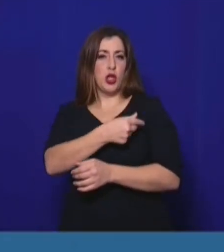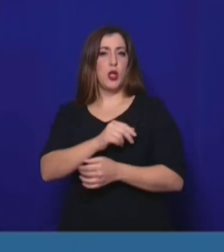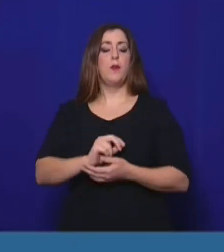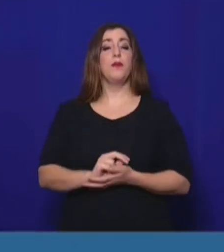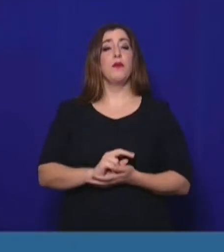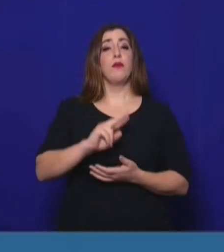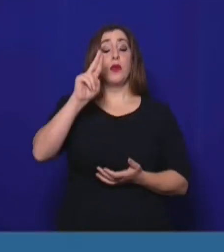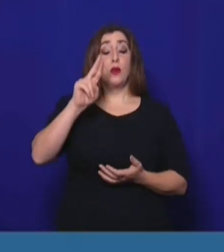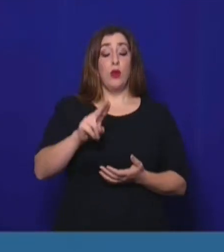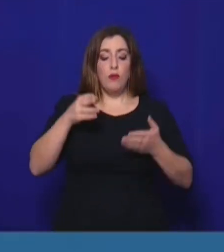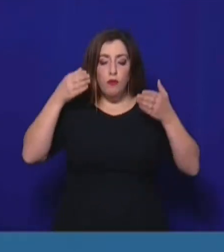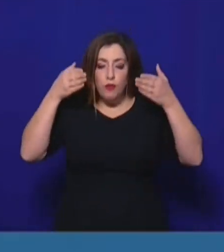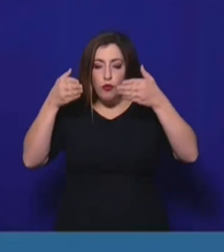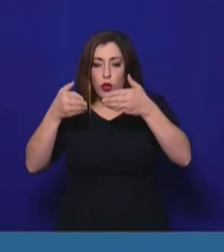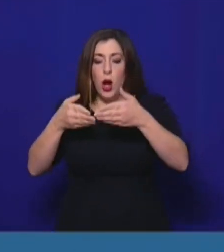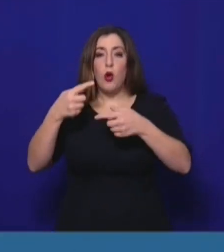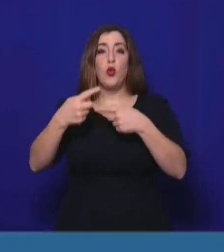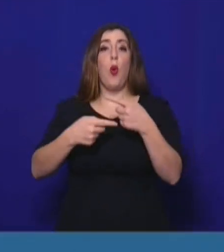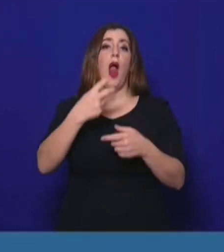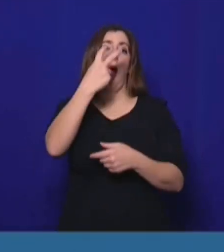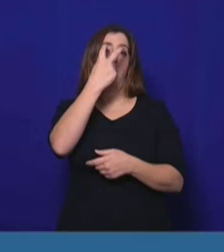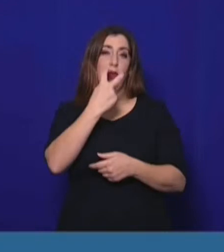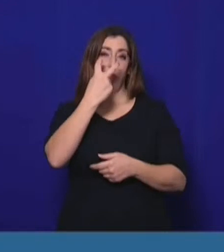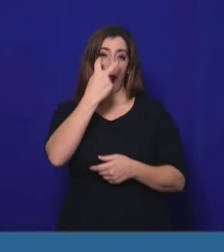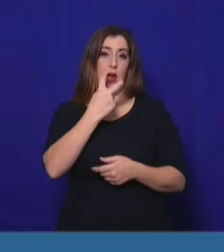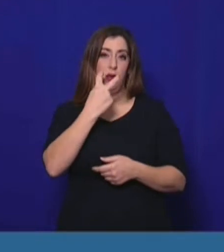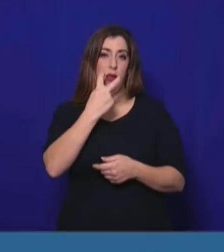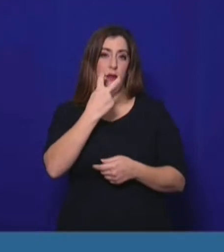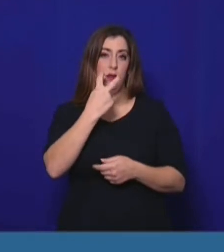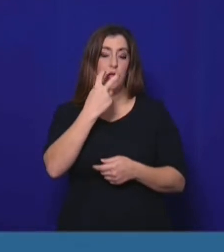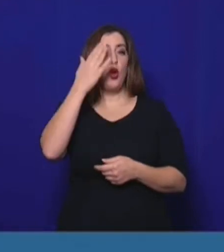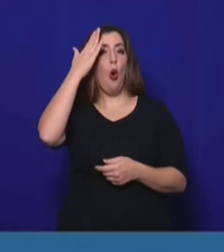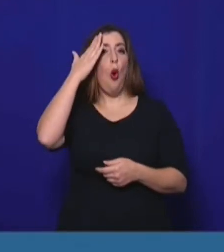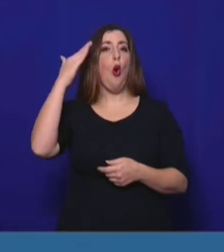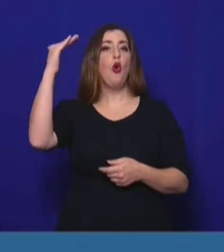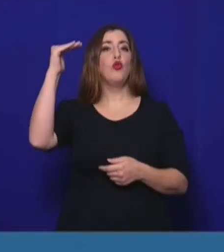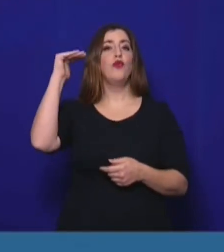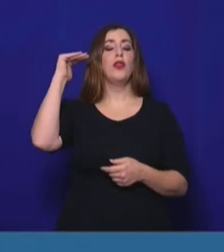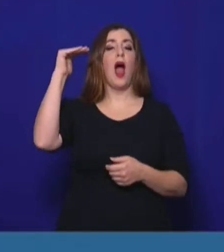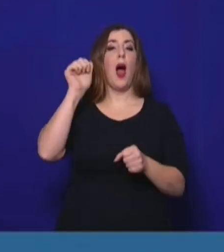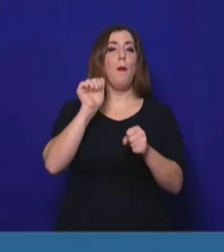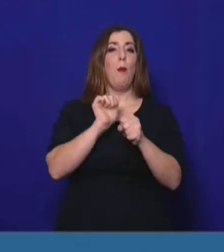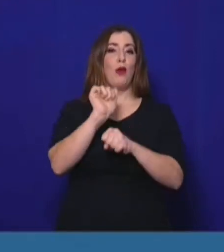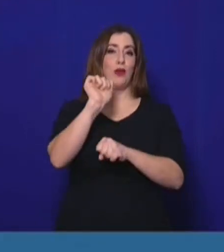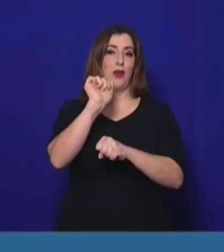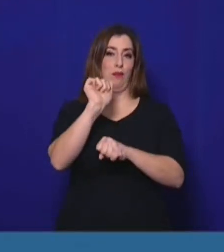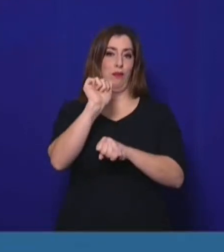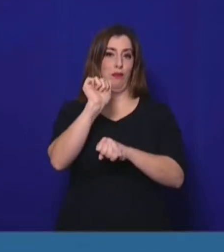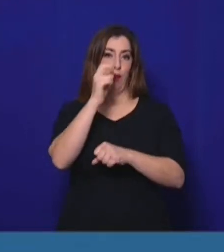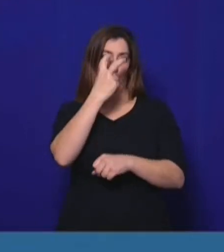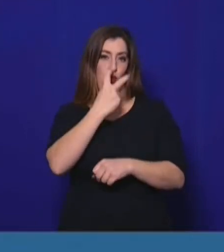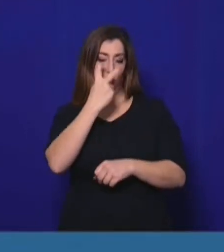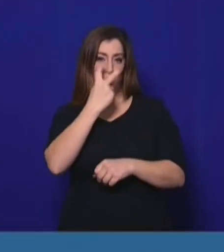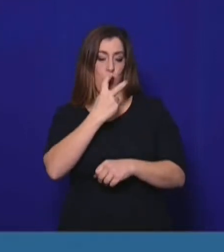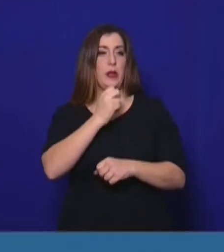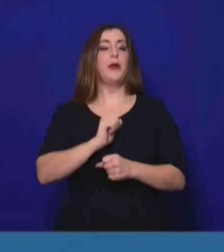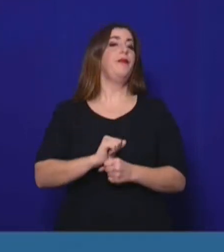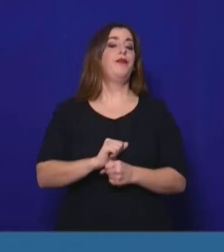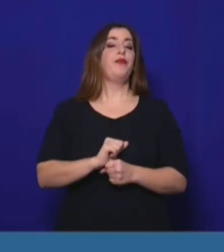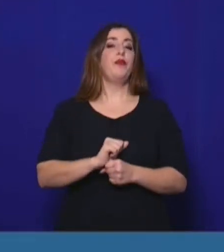fuq l-anzjani li qegħdin fid-djar tar-residenzi tal-anzjani u l-ħaddiema li jaħdmu magħhom